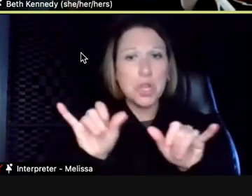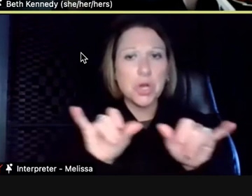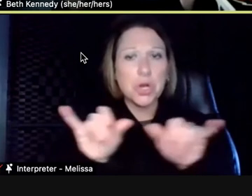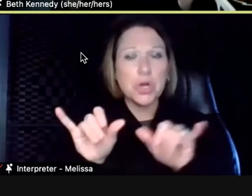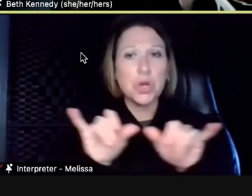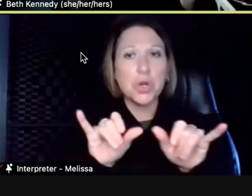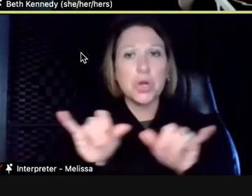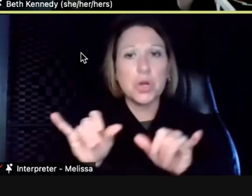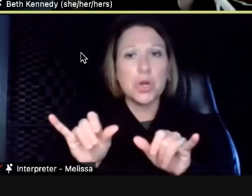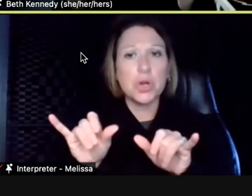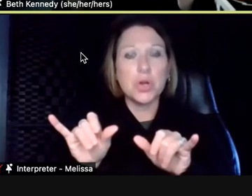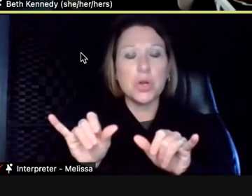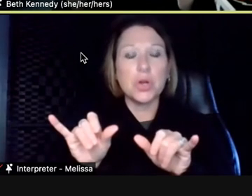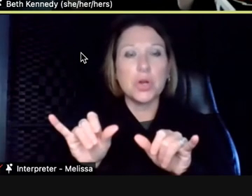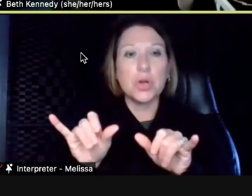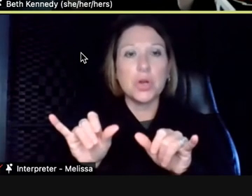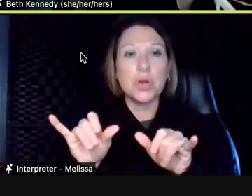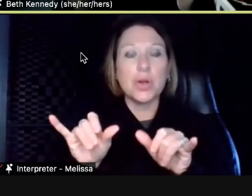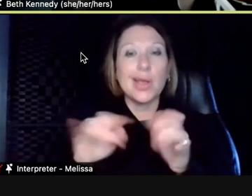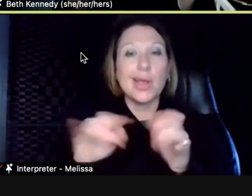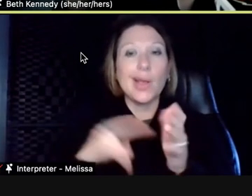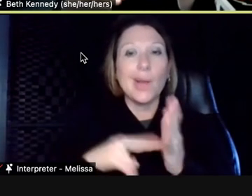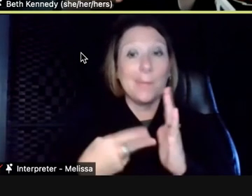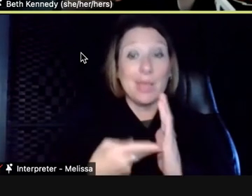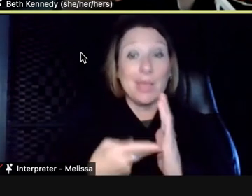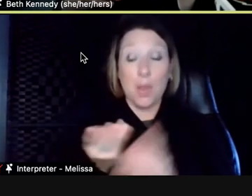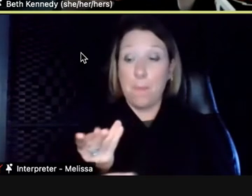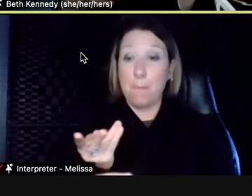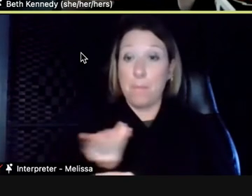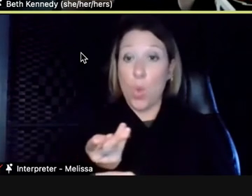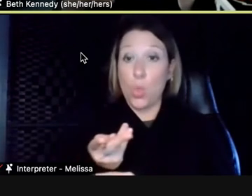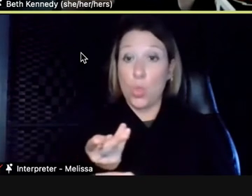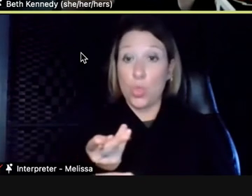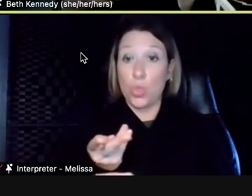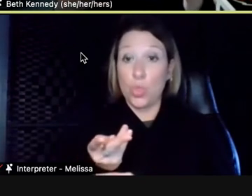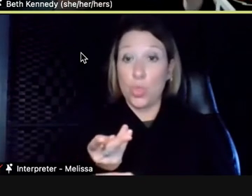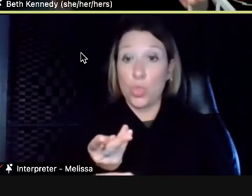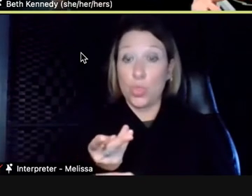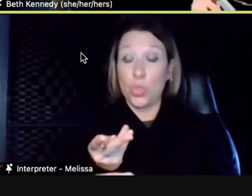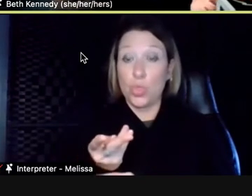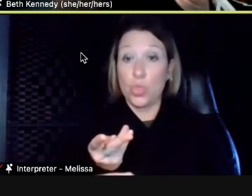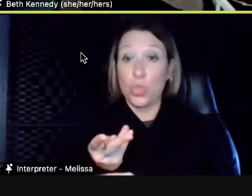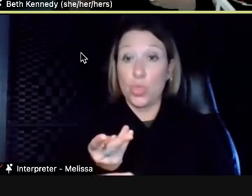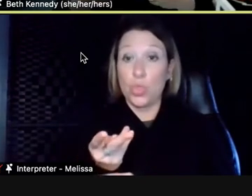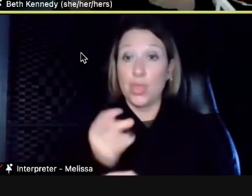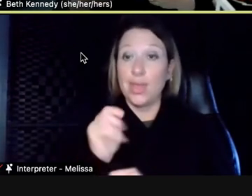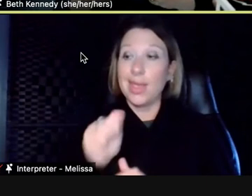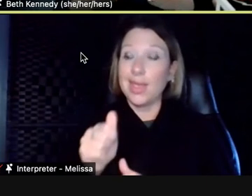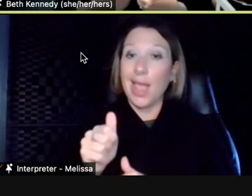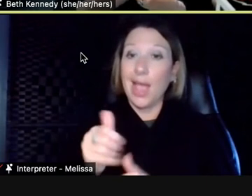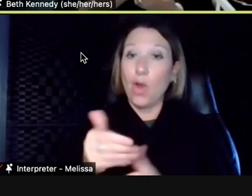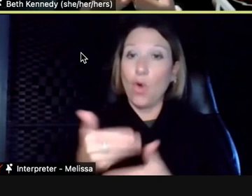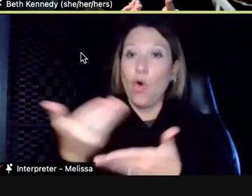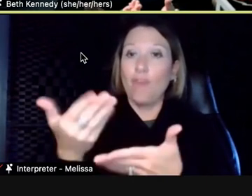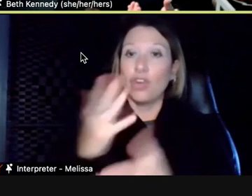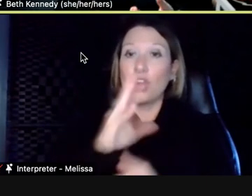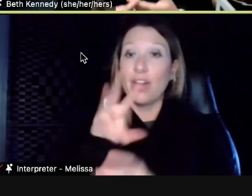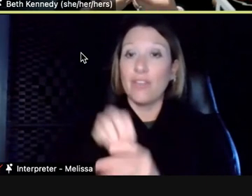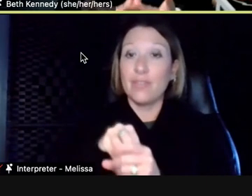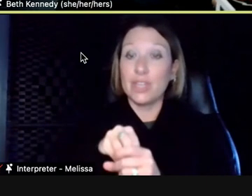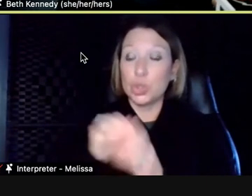then they are going to be able to provide a level of intervention that the student's going to accept. And because